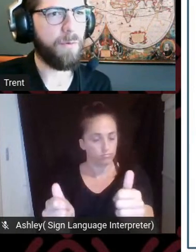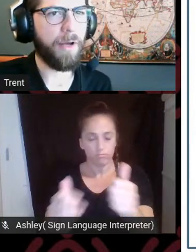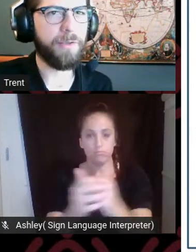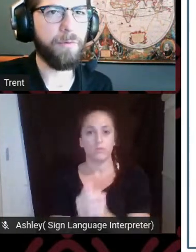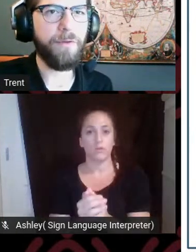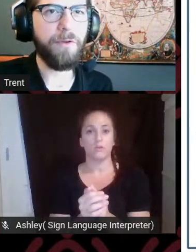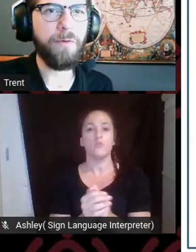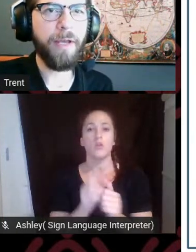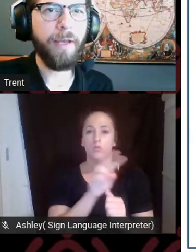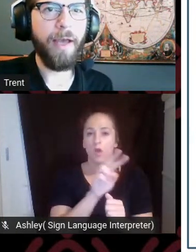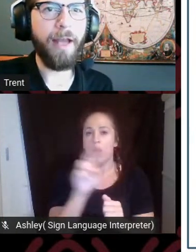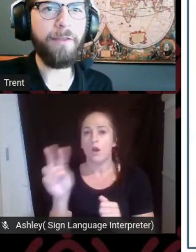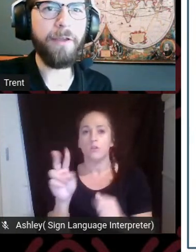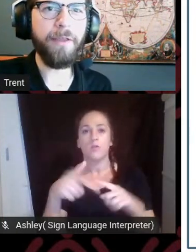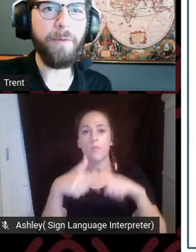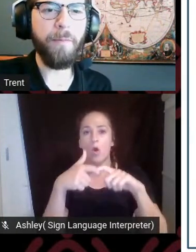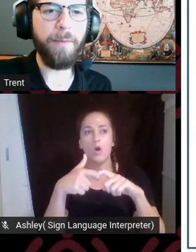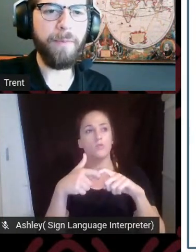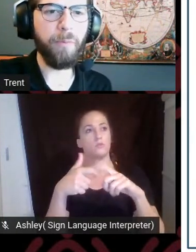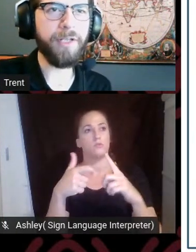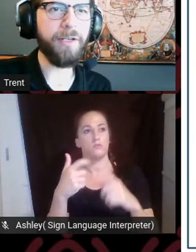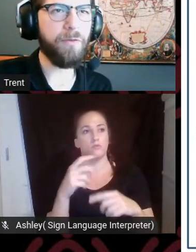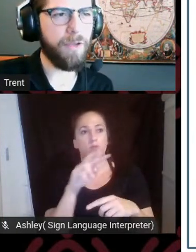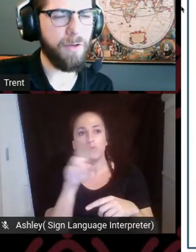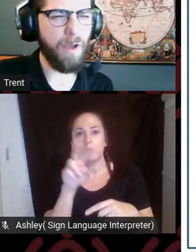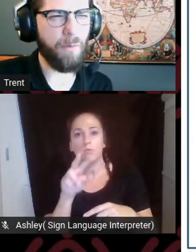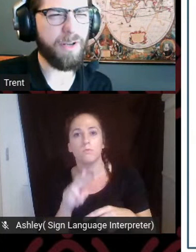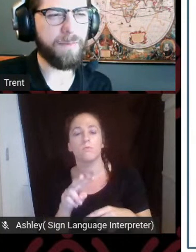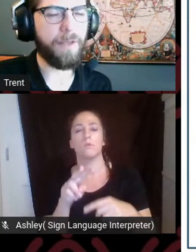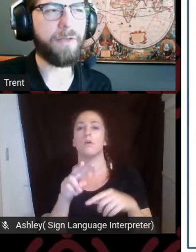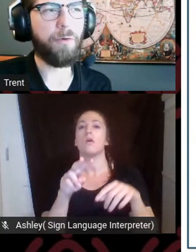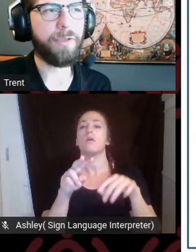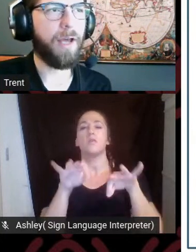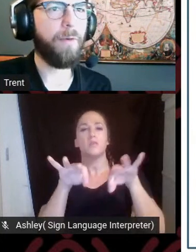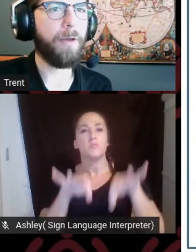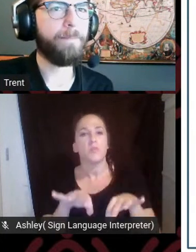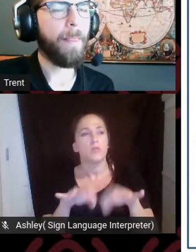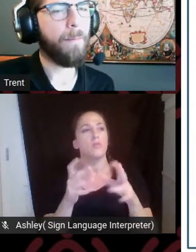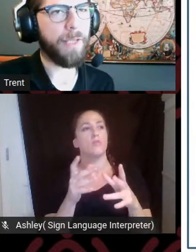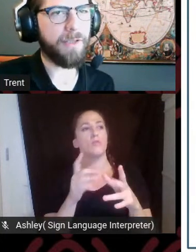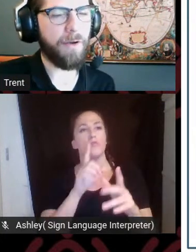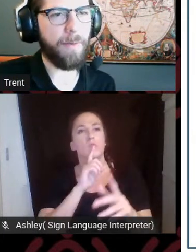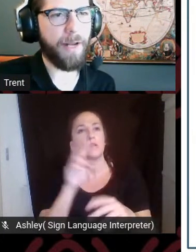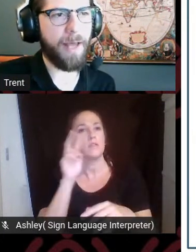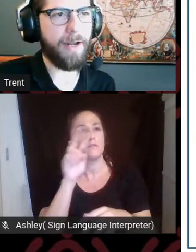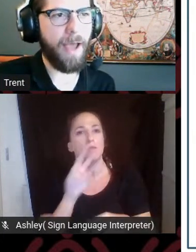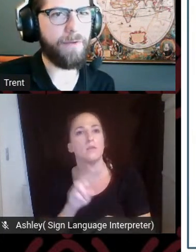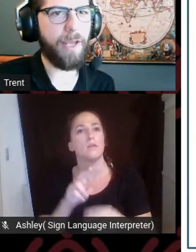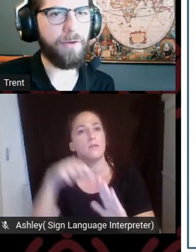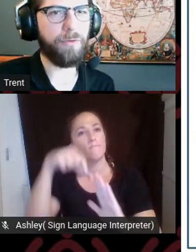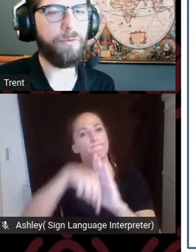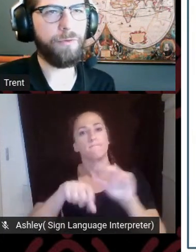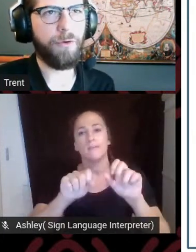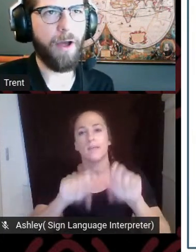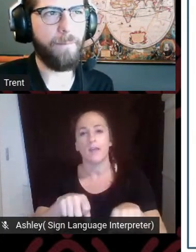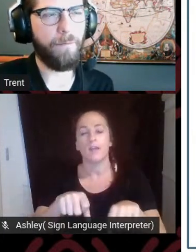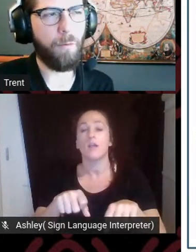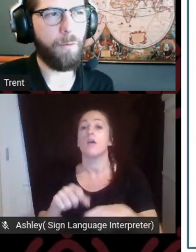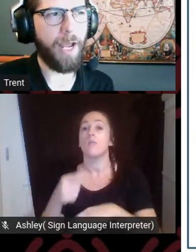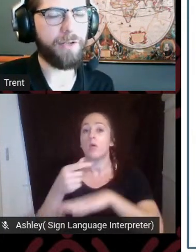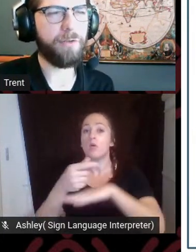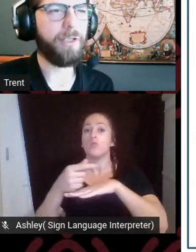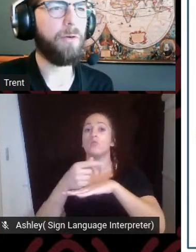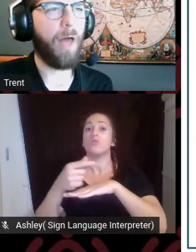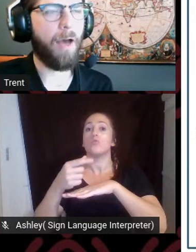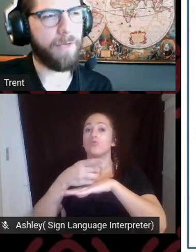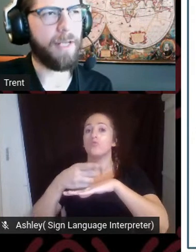able to review anything that we might be breezing through that you might want to spend some more time on. But let's talk about how to navigate your Google Drive before